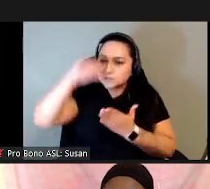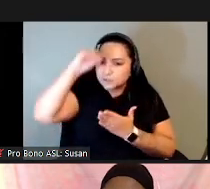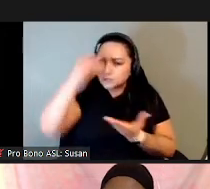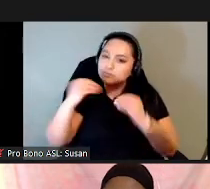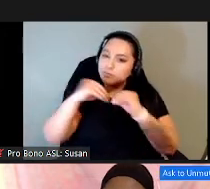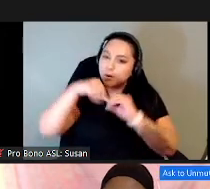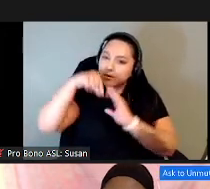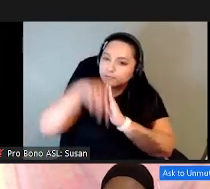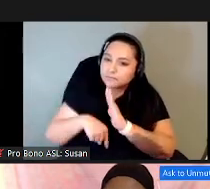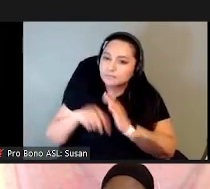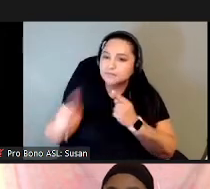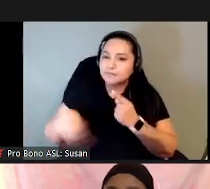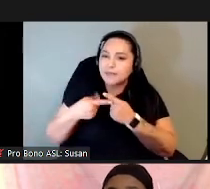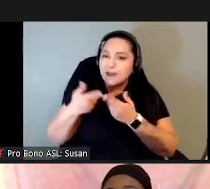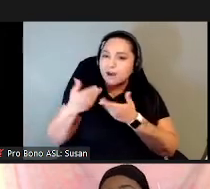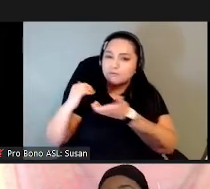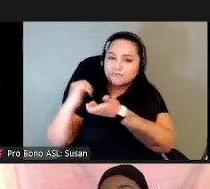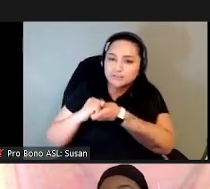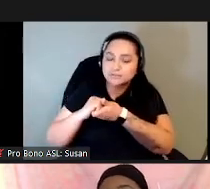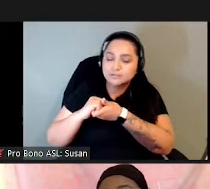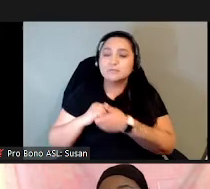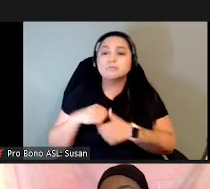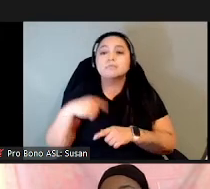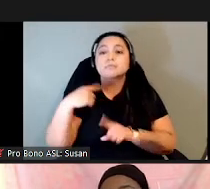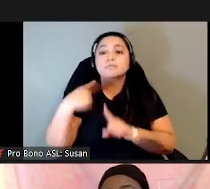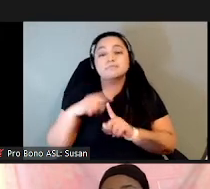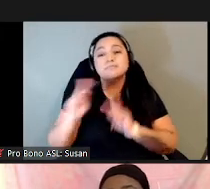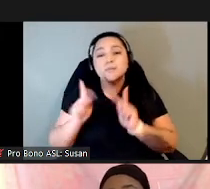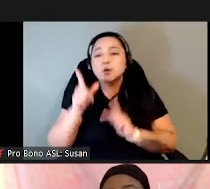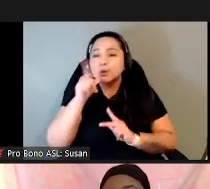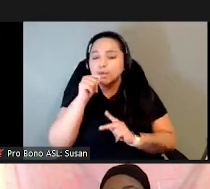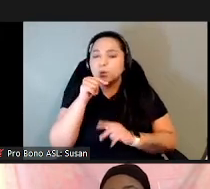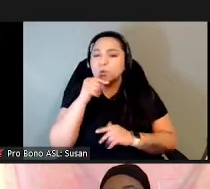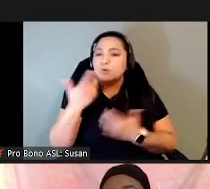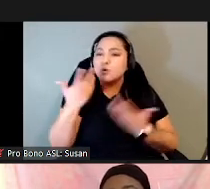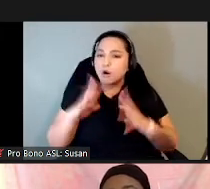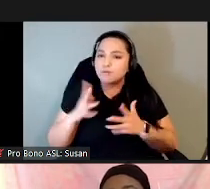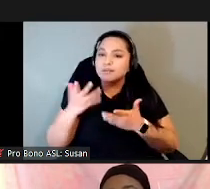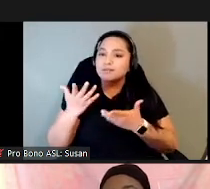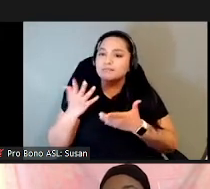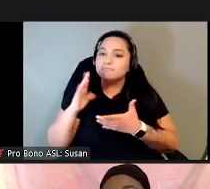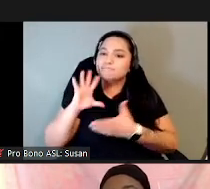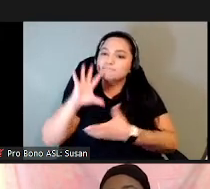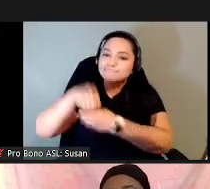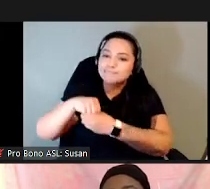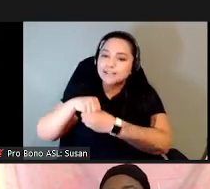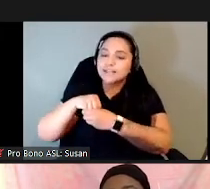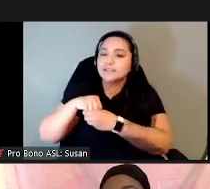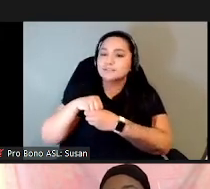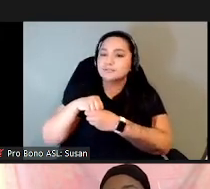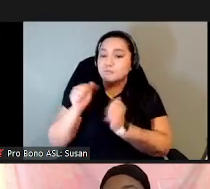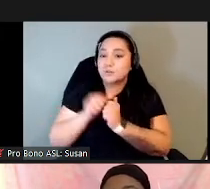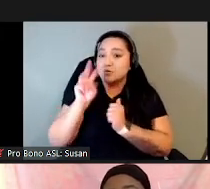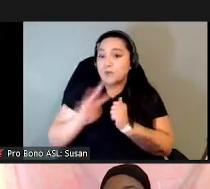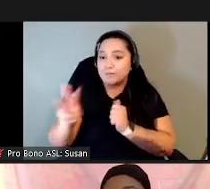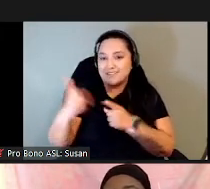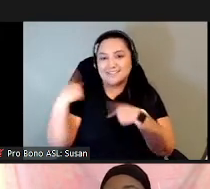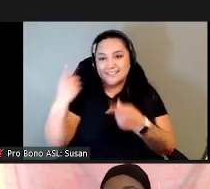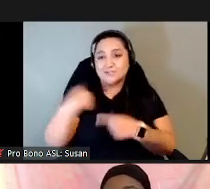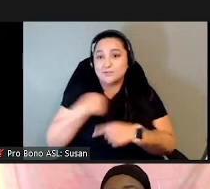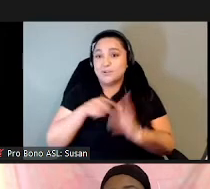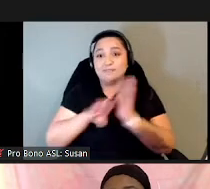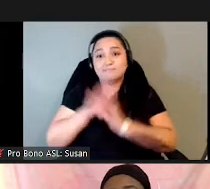shifts, and folks who engaged deeply with the website and the report since its launch, met in closed